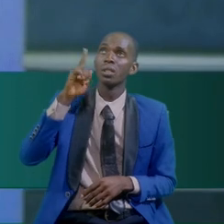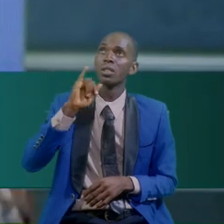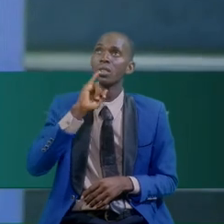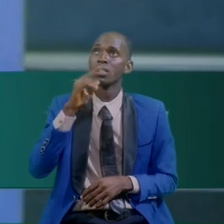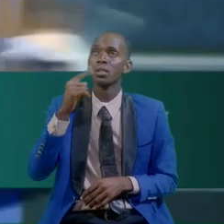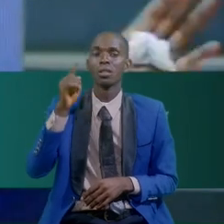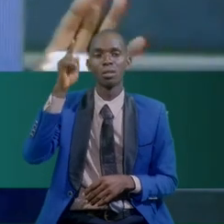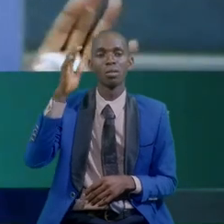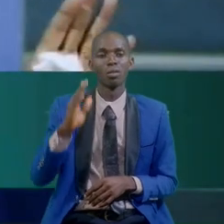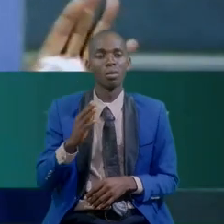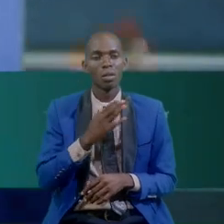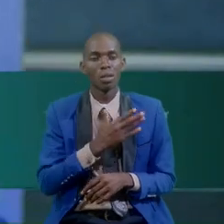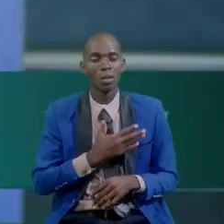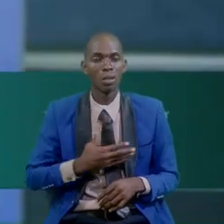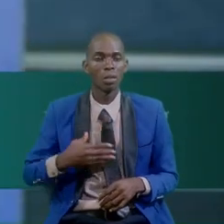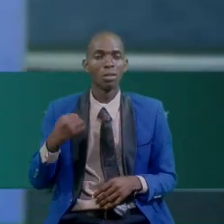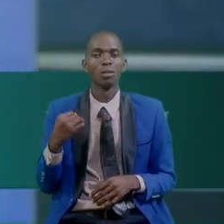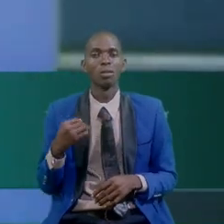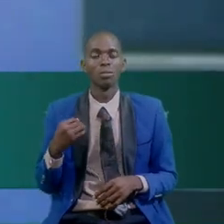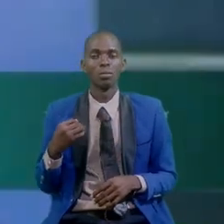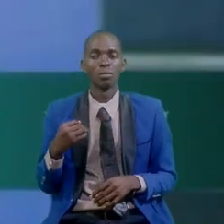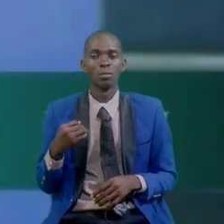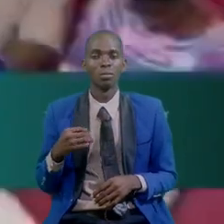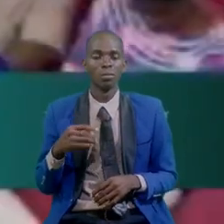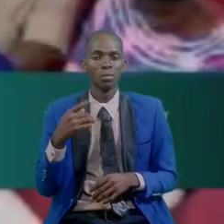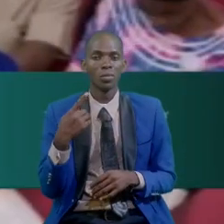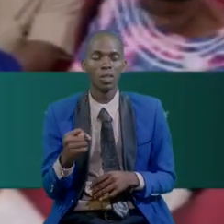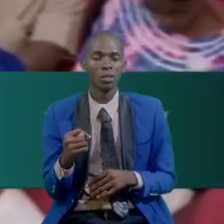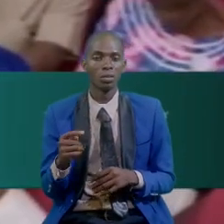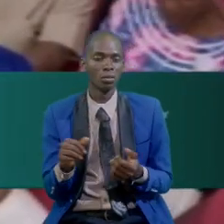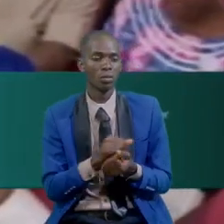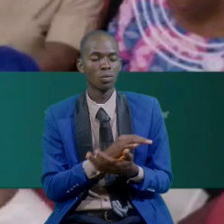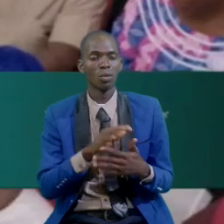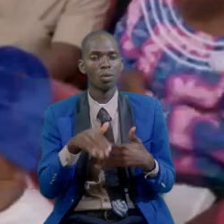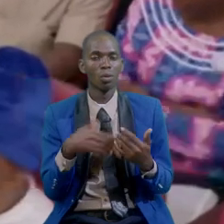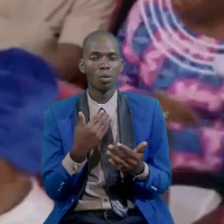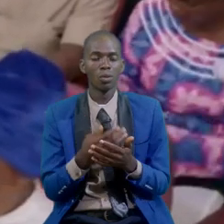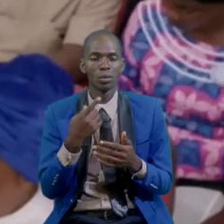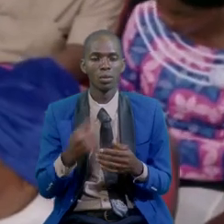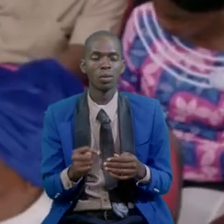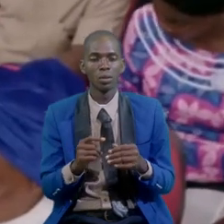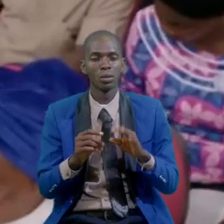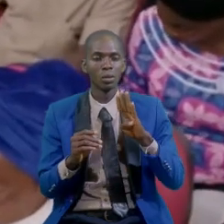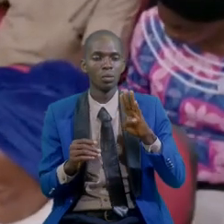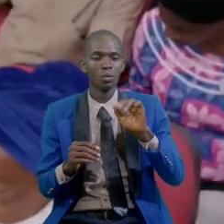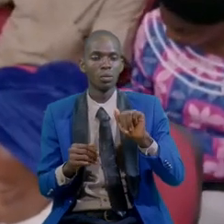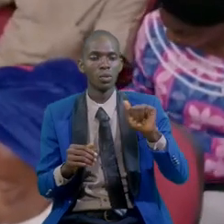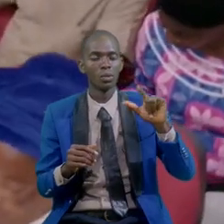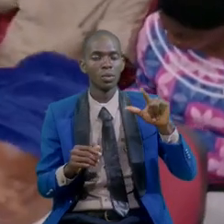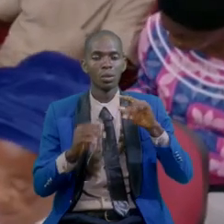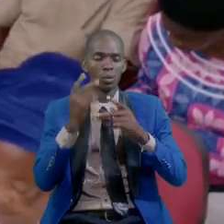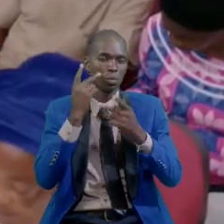God. And they got rid of Baal prophets. Come to number two here. Number two,